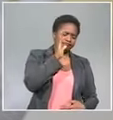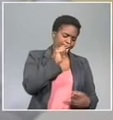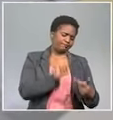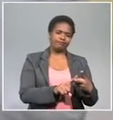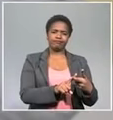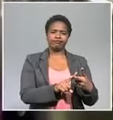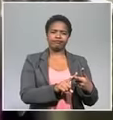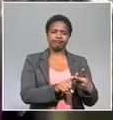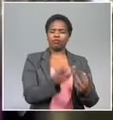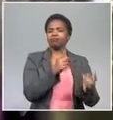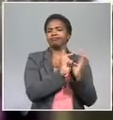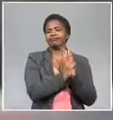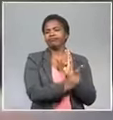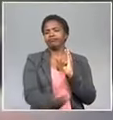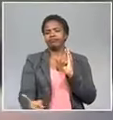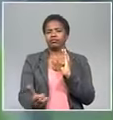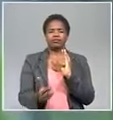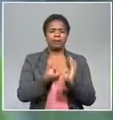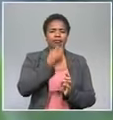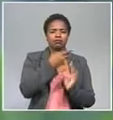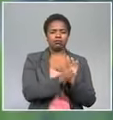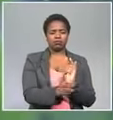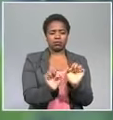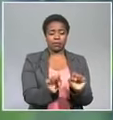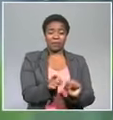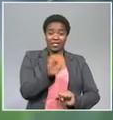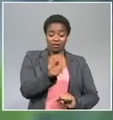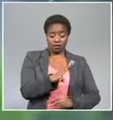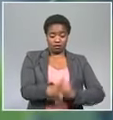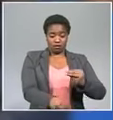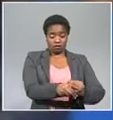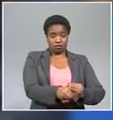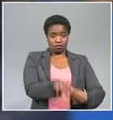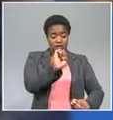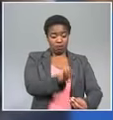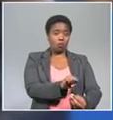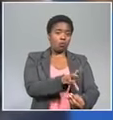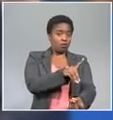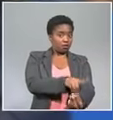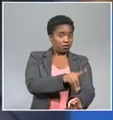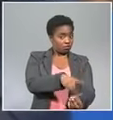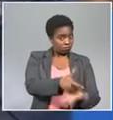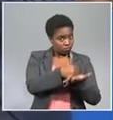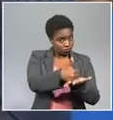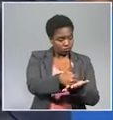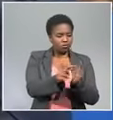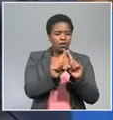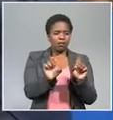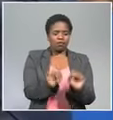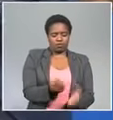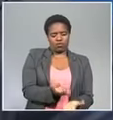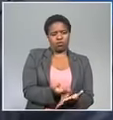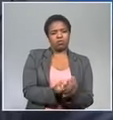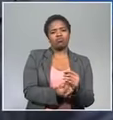and Canopy Growth Corporation. Not only will it contribute to South Africa's medical advancement, but it will also grow the local